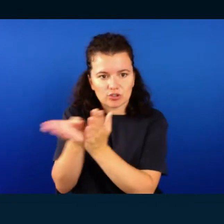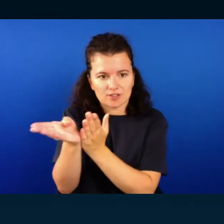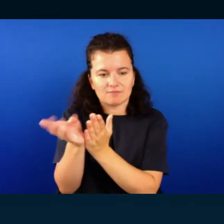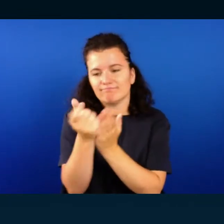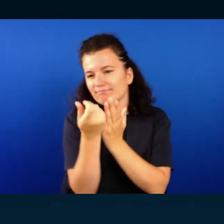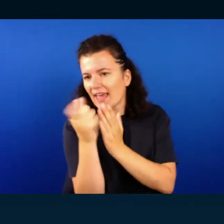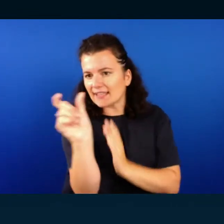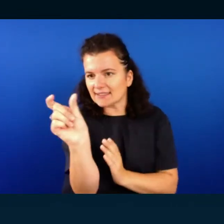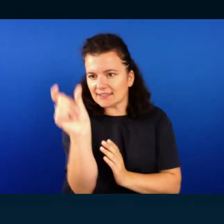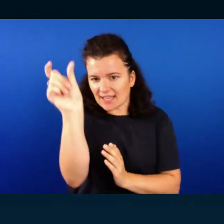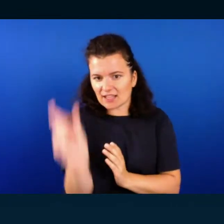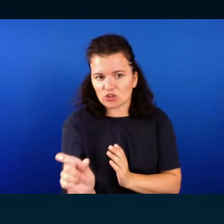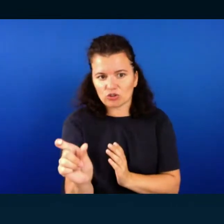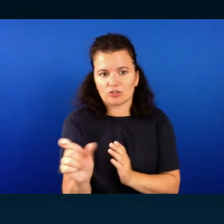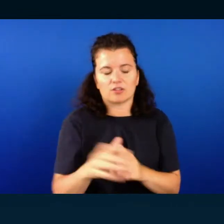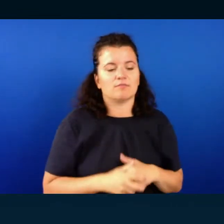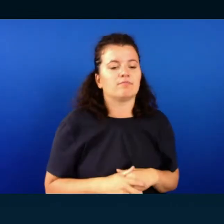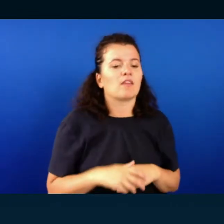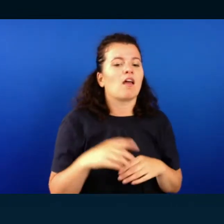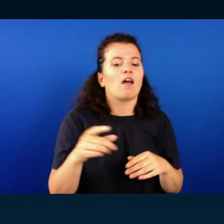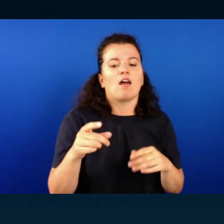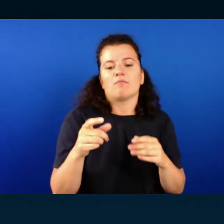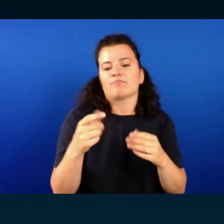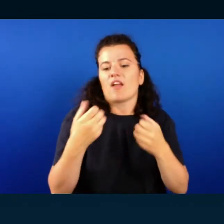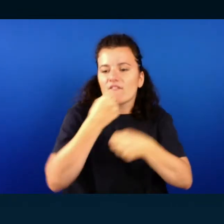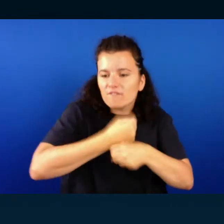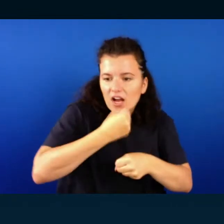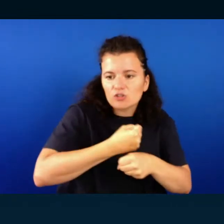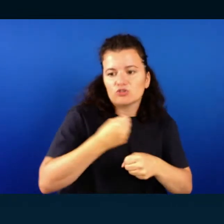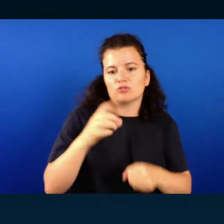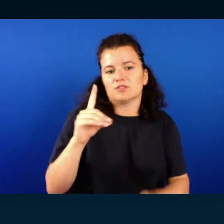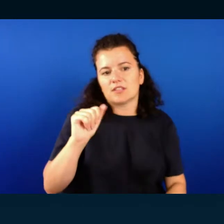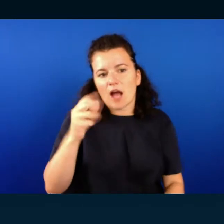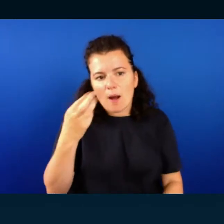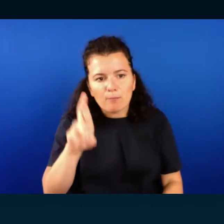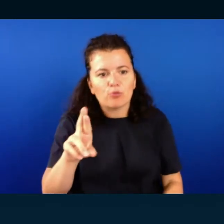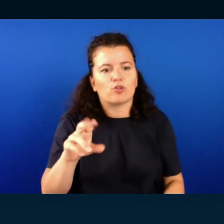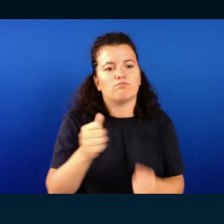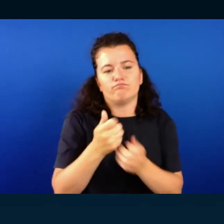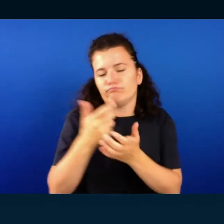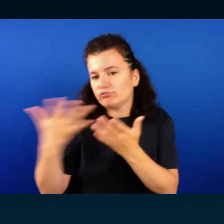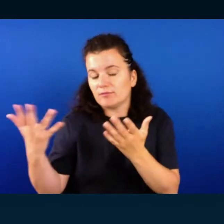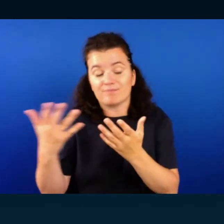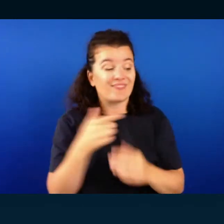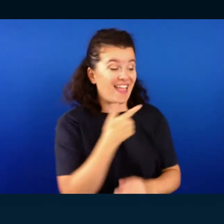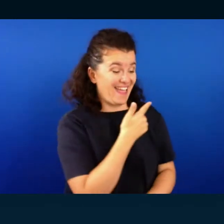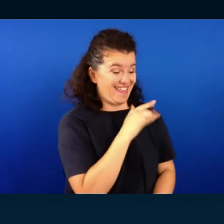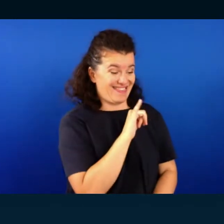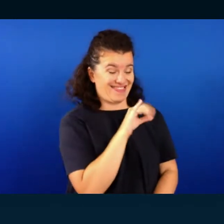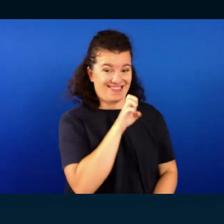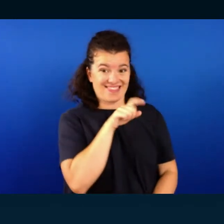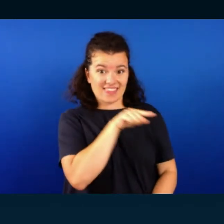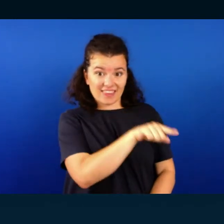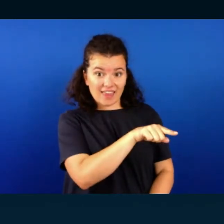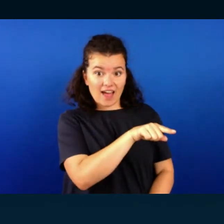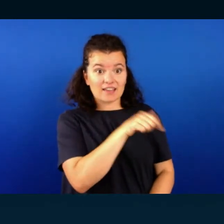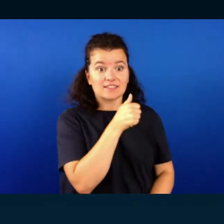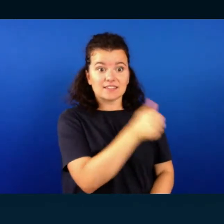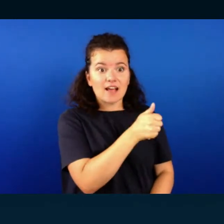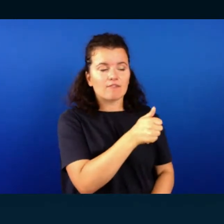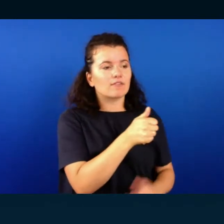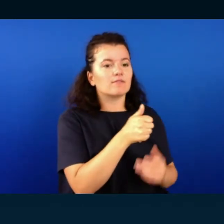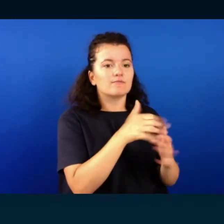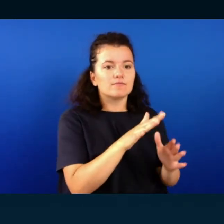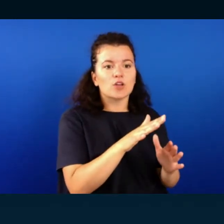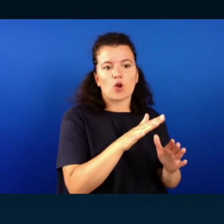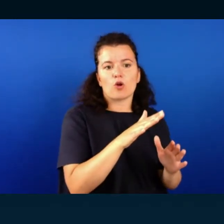Functions, Dapper, et cetera. And the idea is, again, that Thai can know about and understand a lot of the common